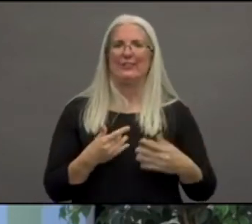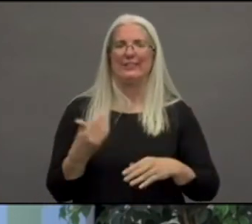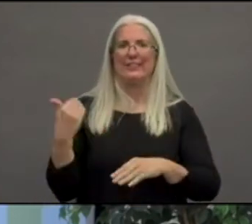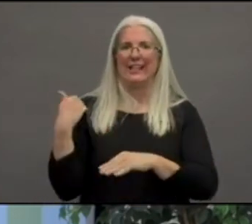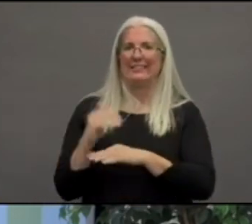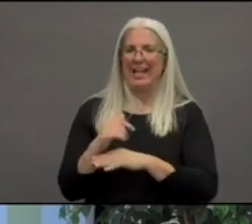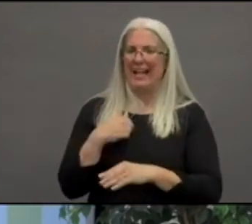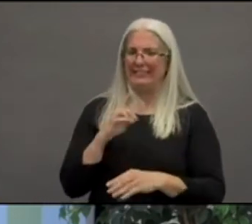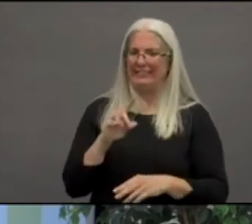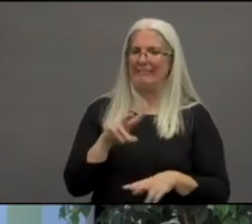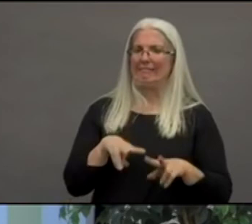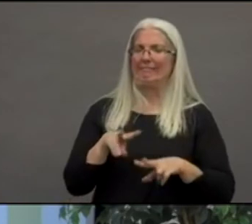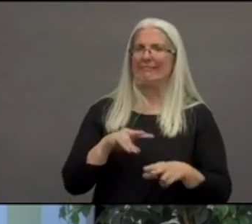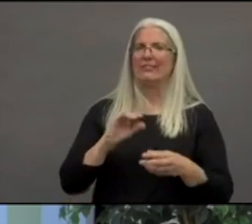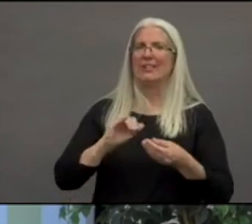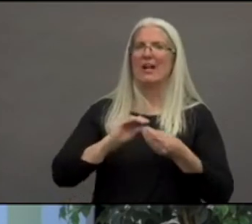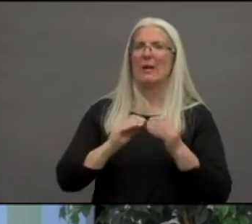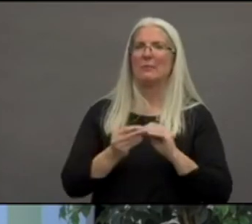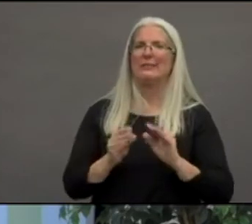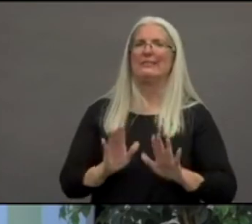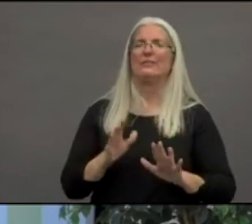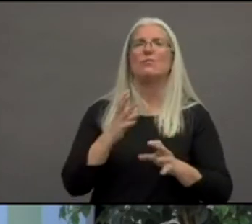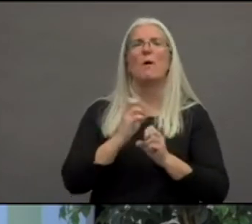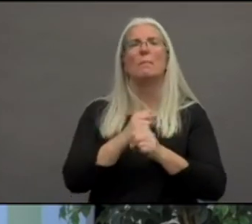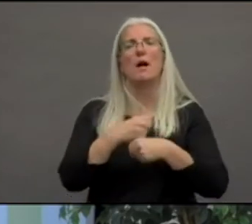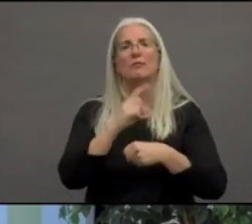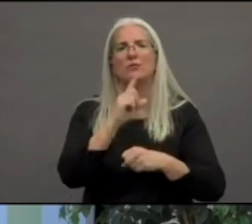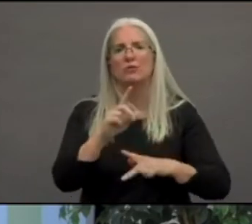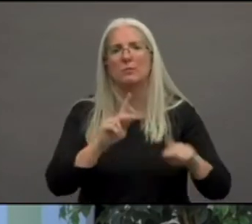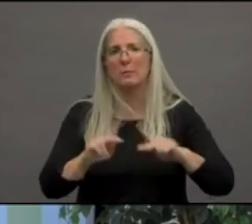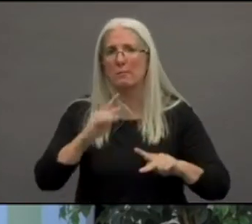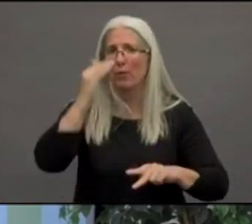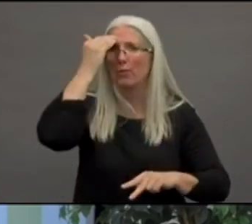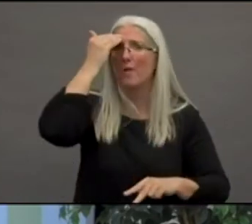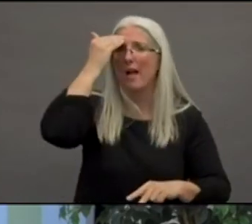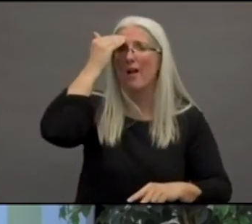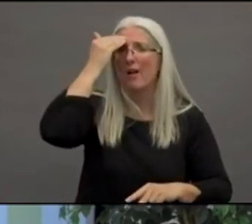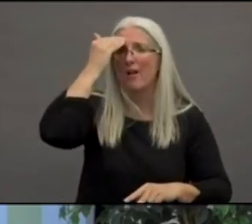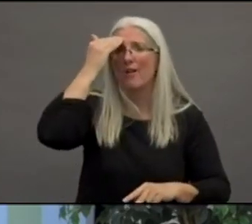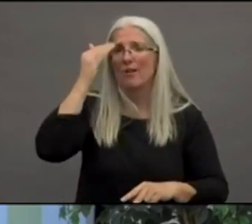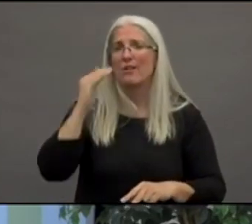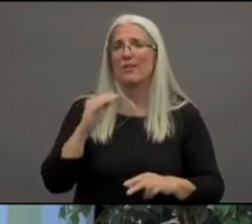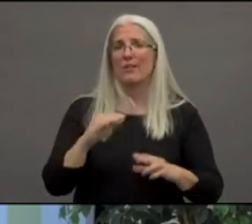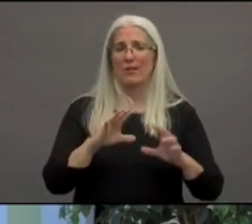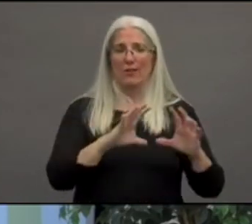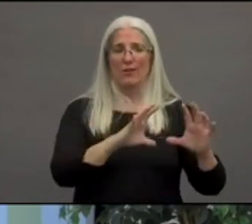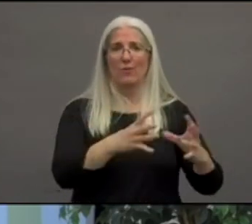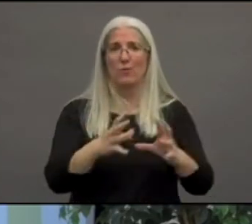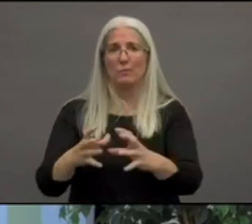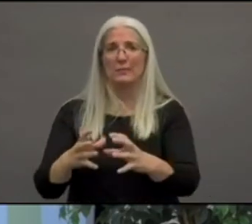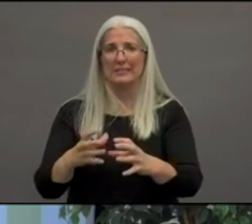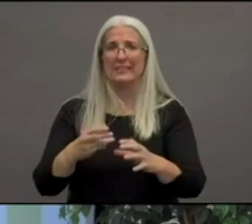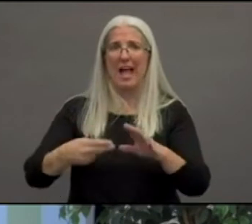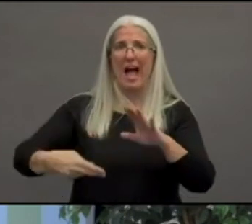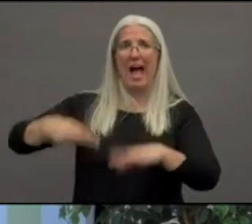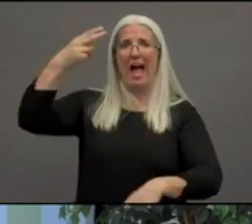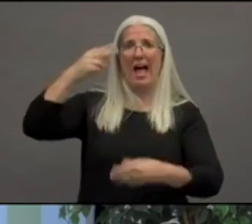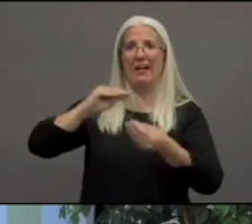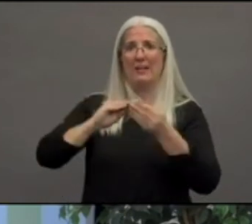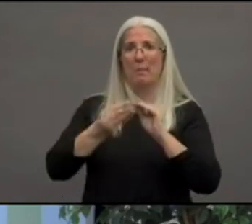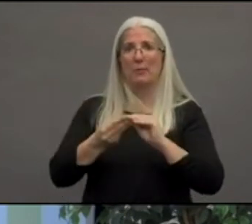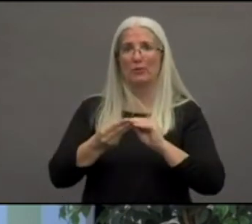want people to know that the groups with the highest numbers, the age category, was